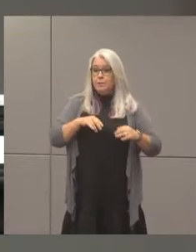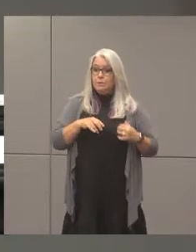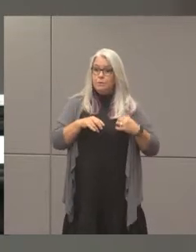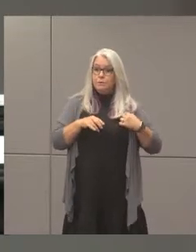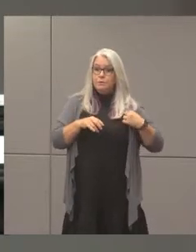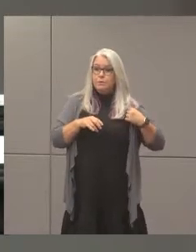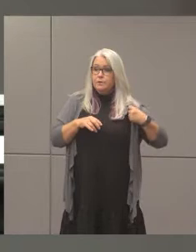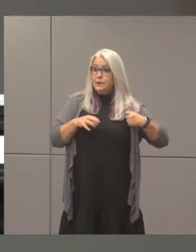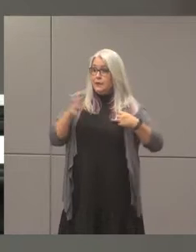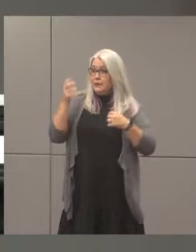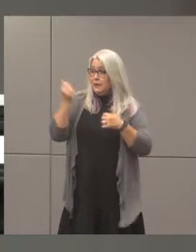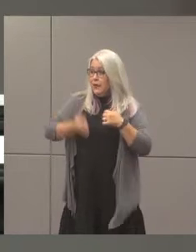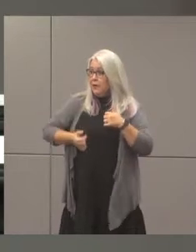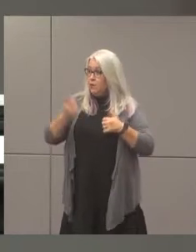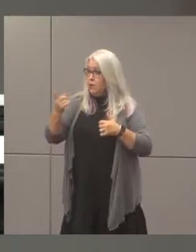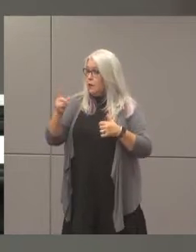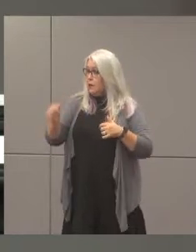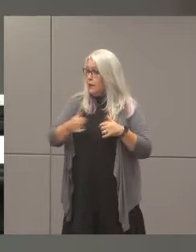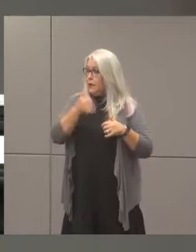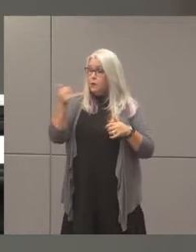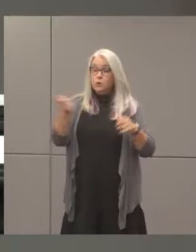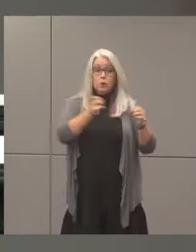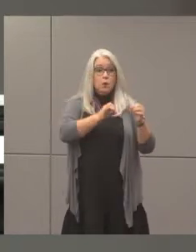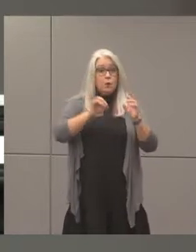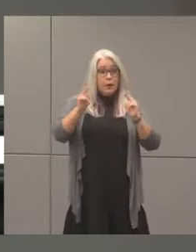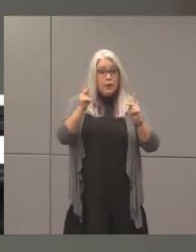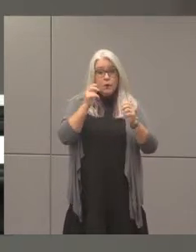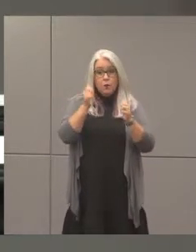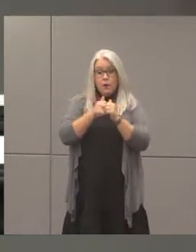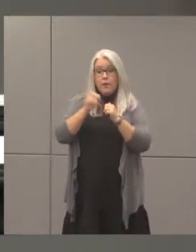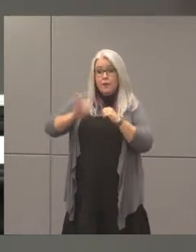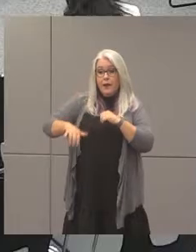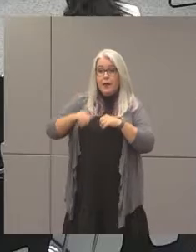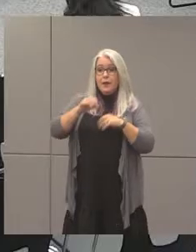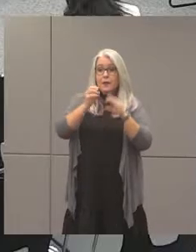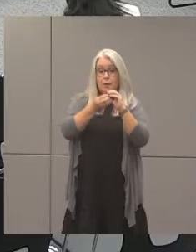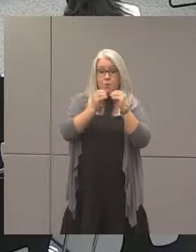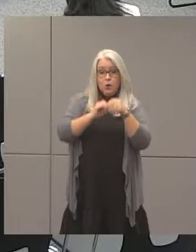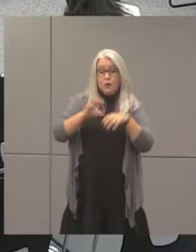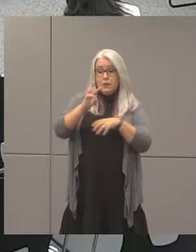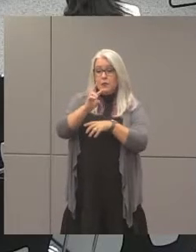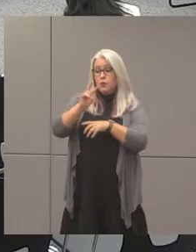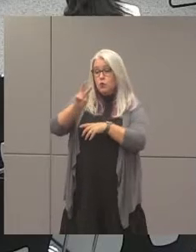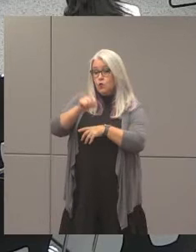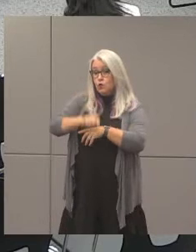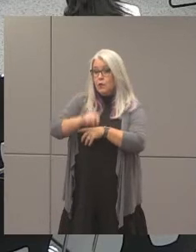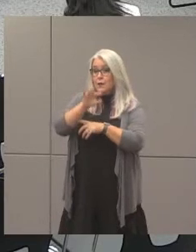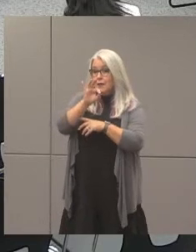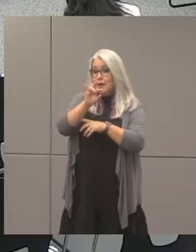is everybody else okay with that number of 62,931?